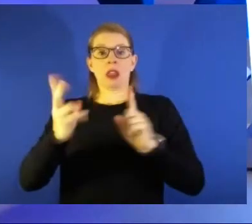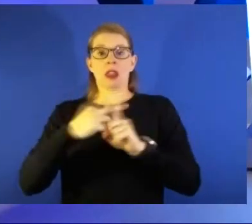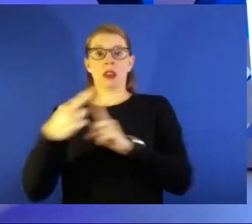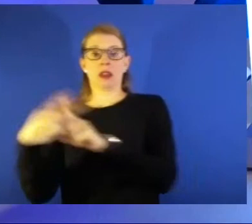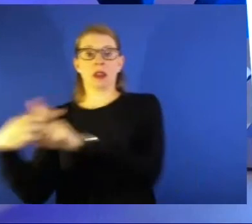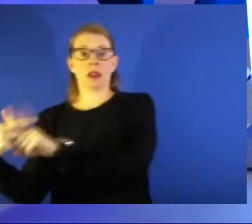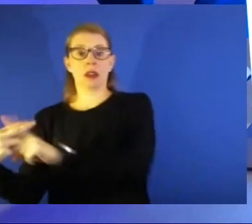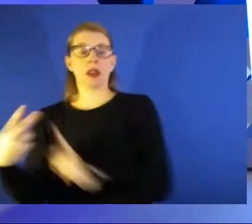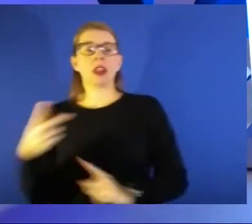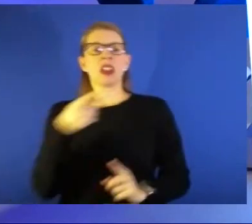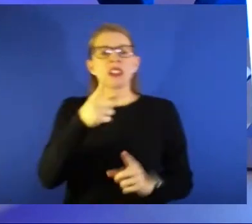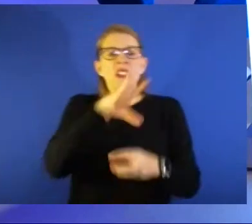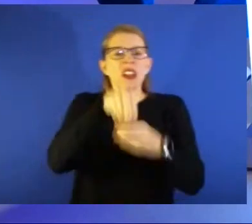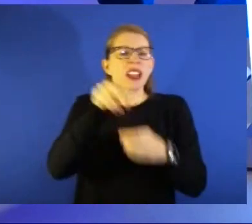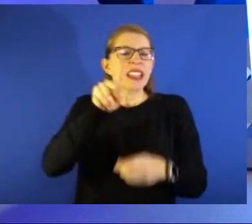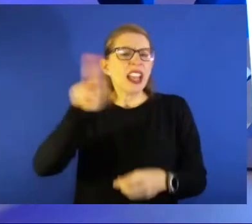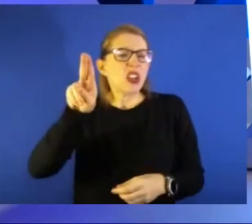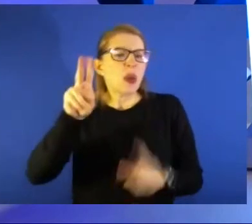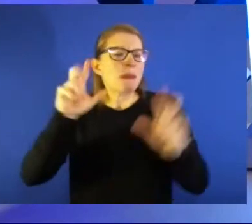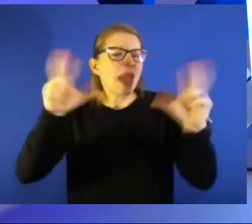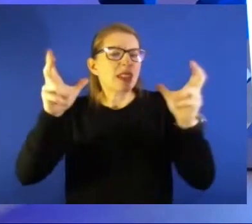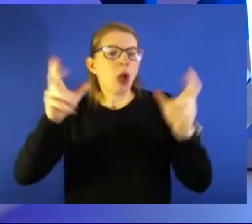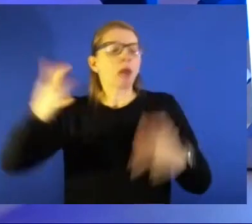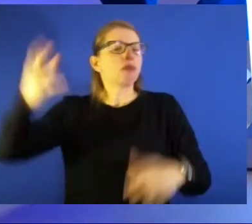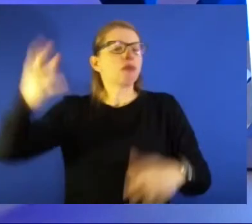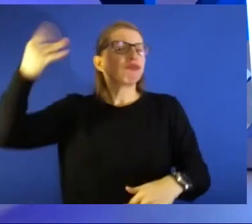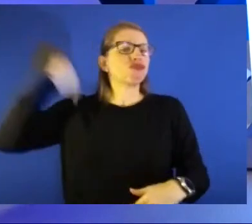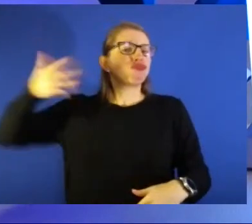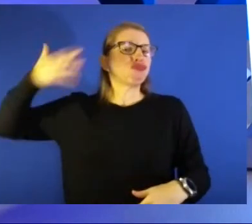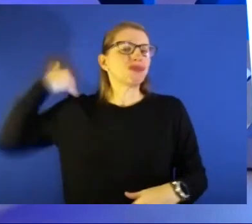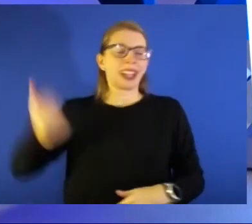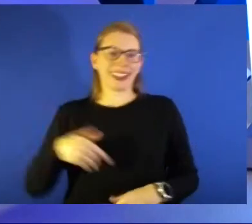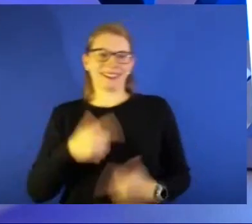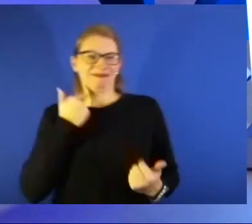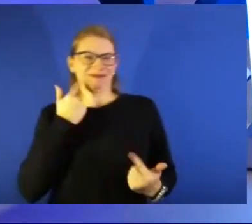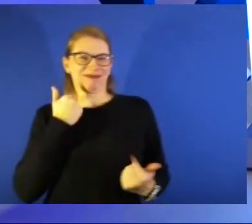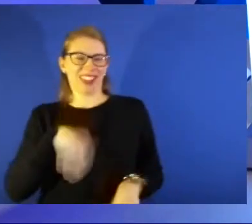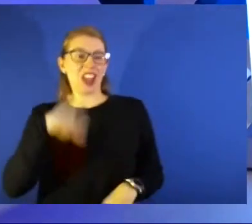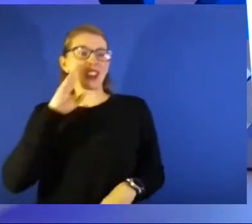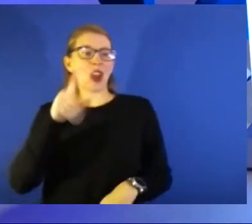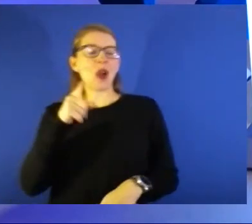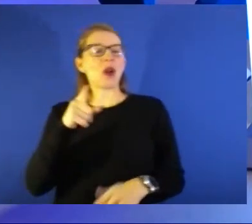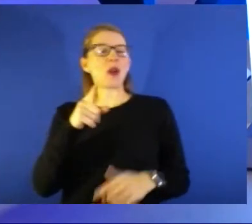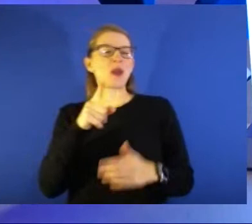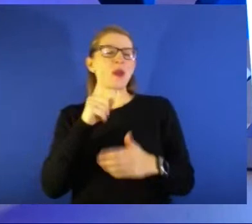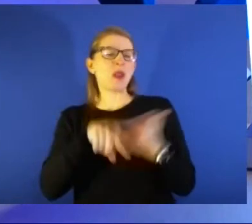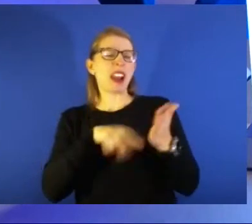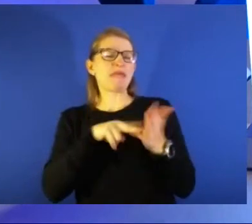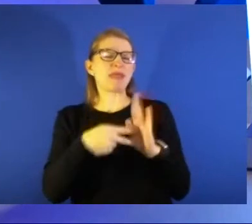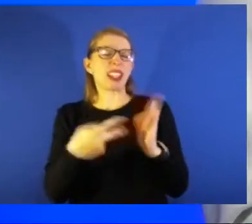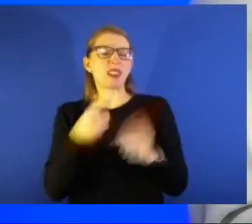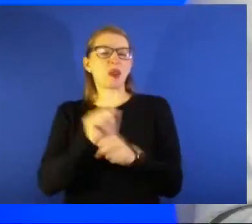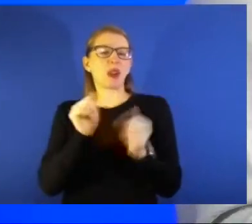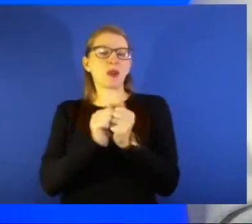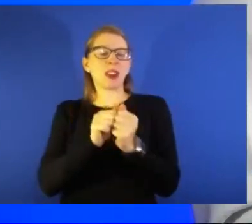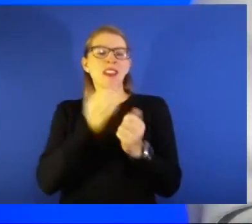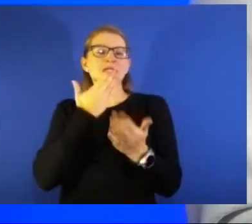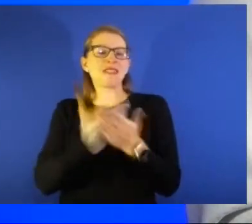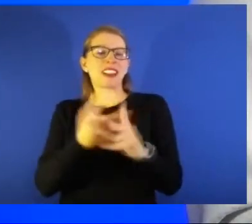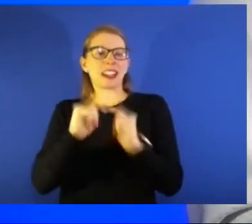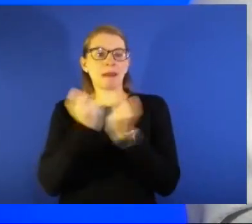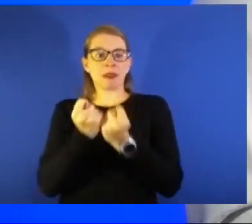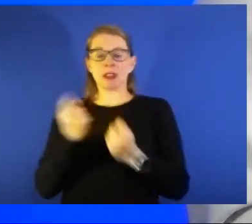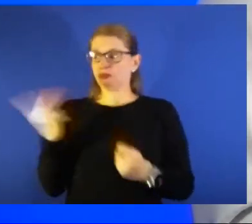back. Not that long. Okay, so you know what it's like to work with a good team. Yeah, I mean, it was like that. And we just know each other so